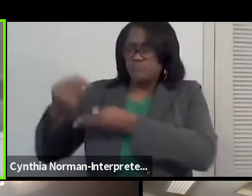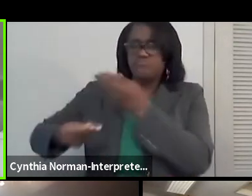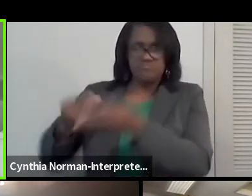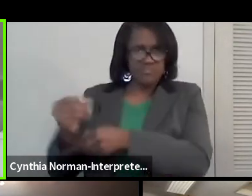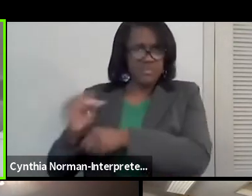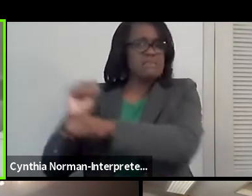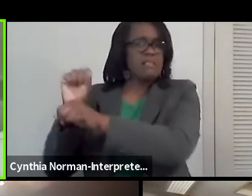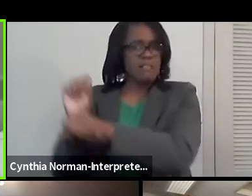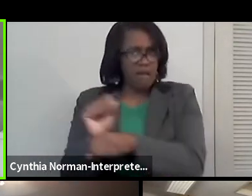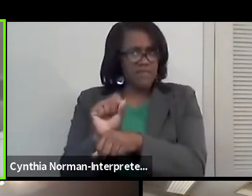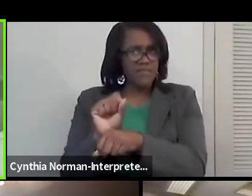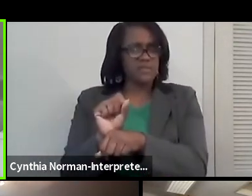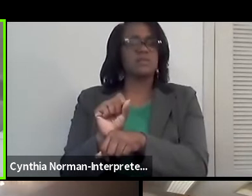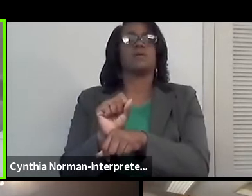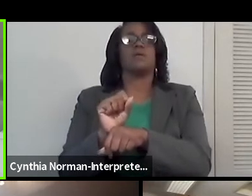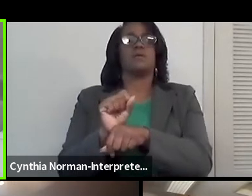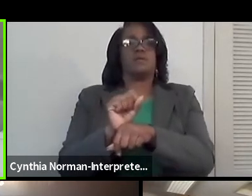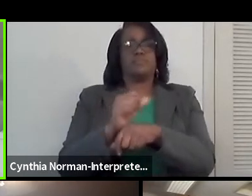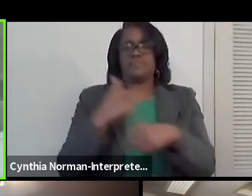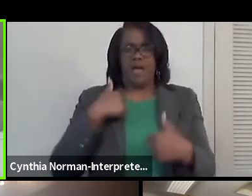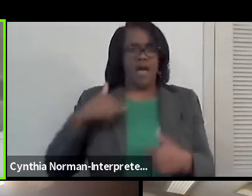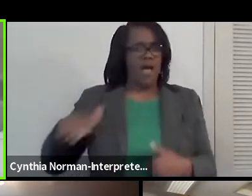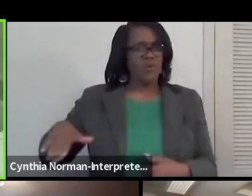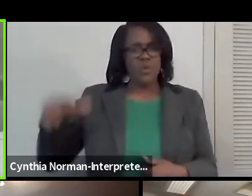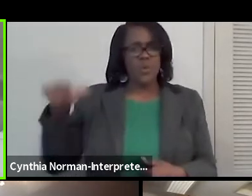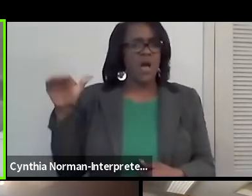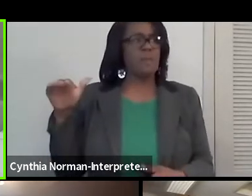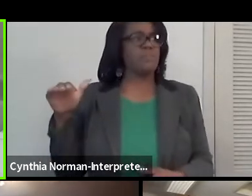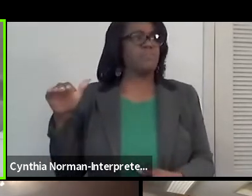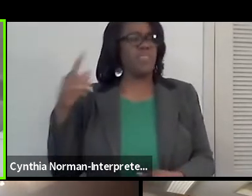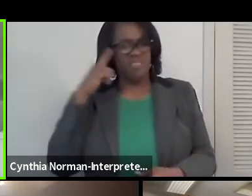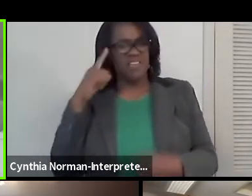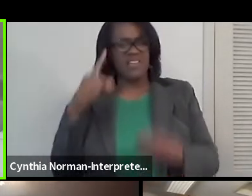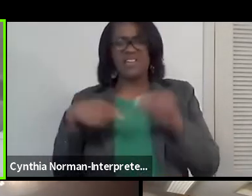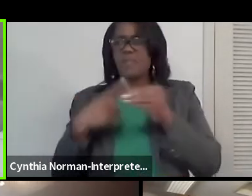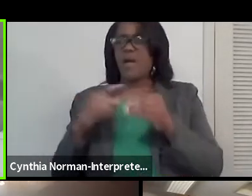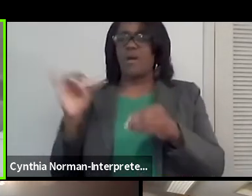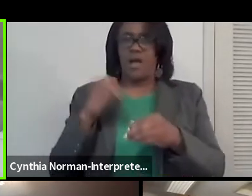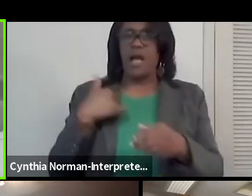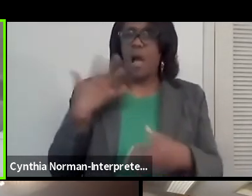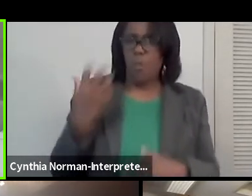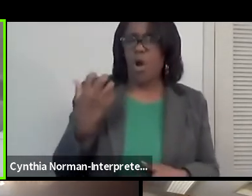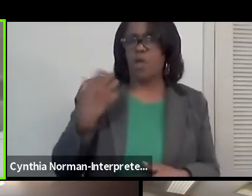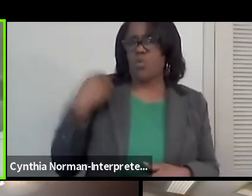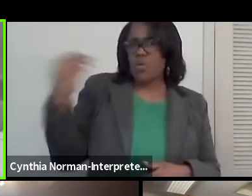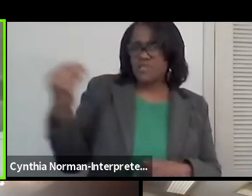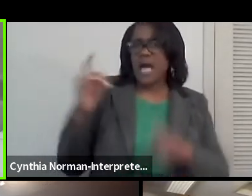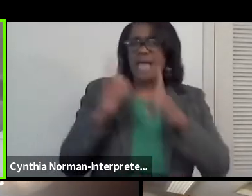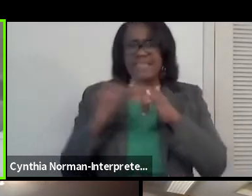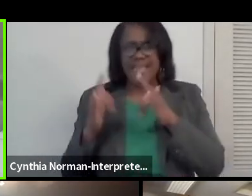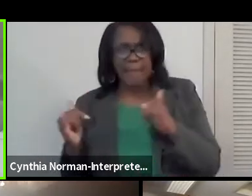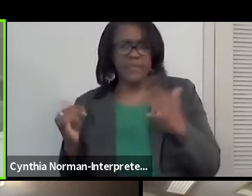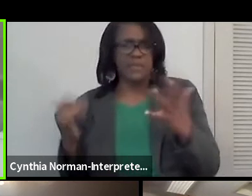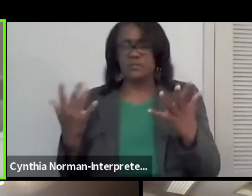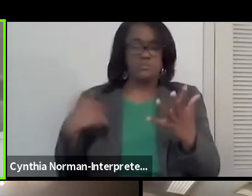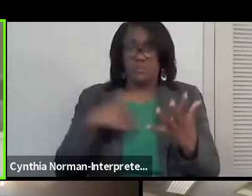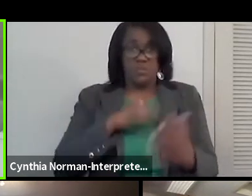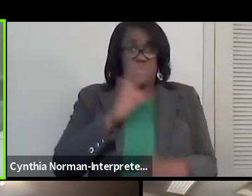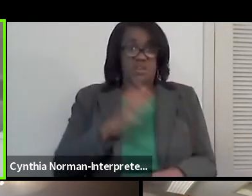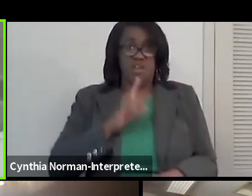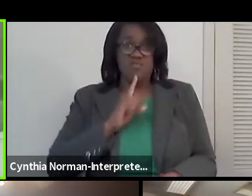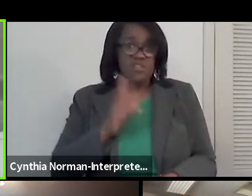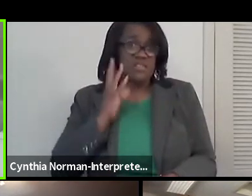ancestry. And, you know, I grew up thinking about like wanting to go outside and go camping and things like that. And we never really did that.